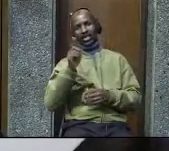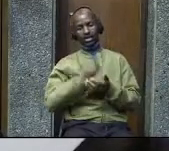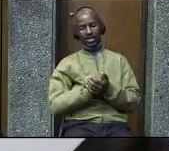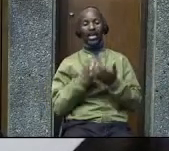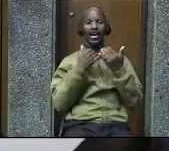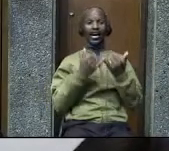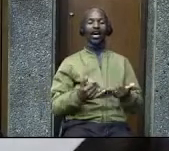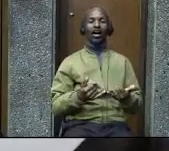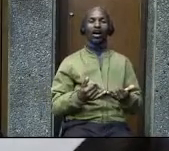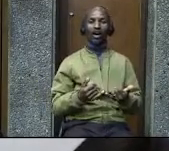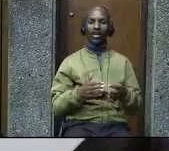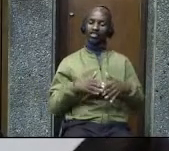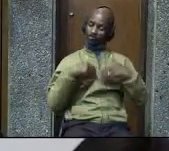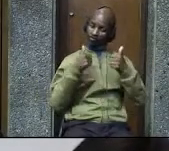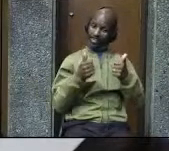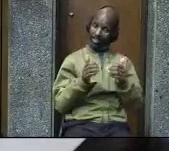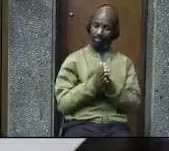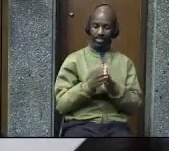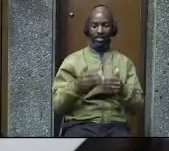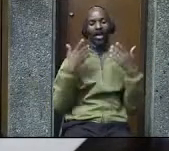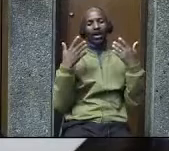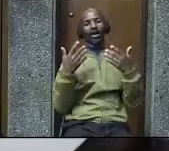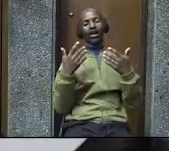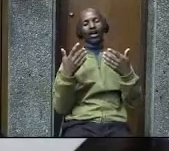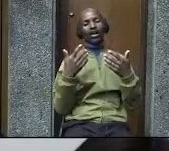so she's well vested in handling